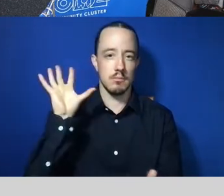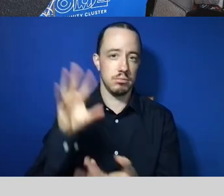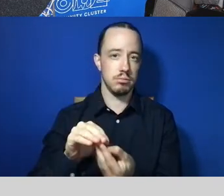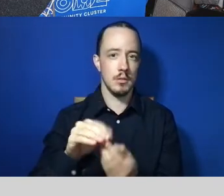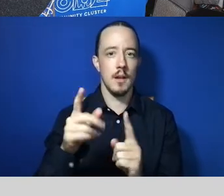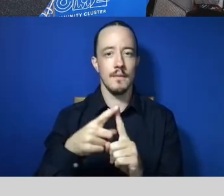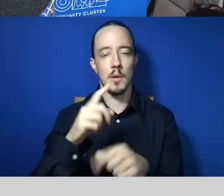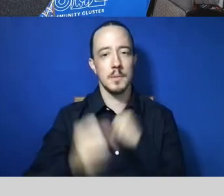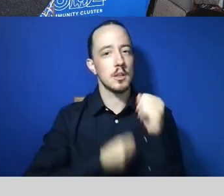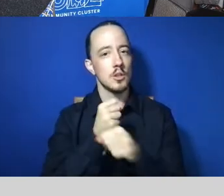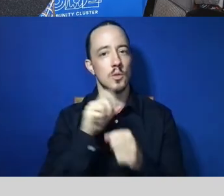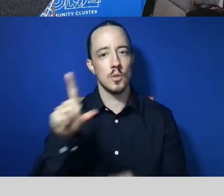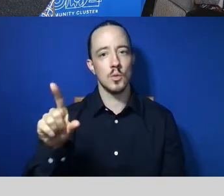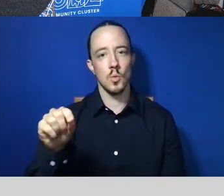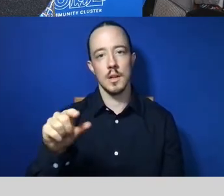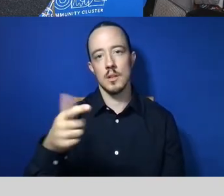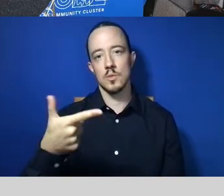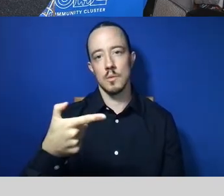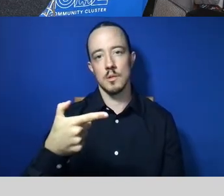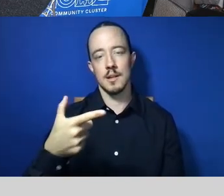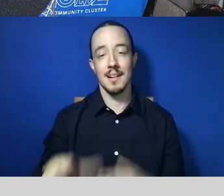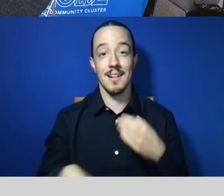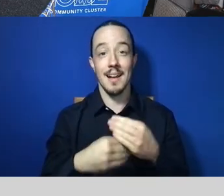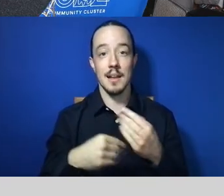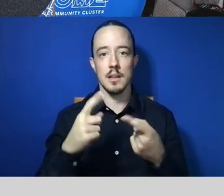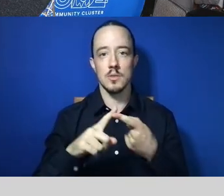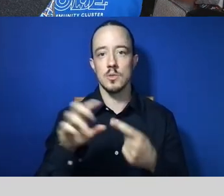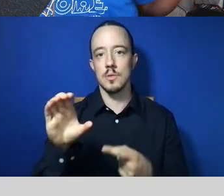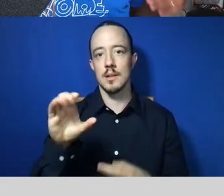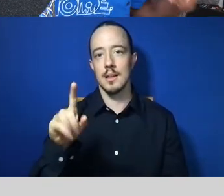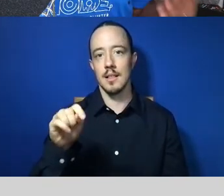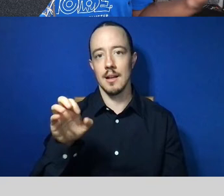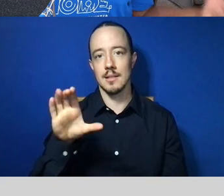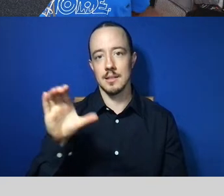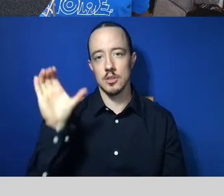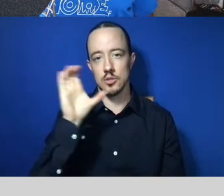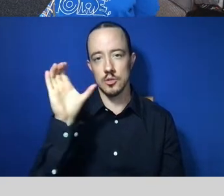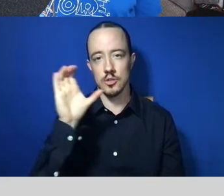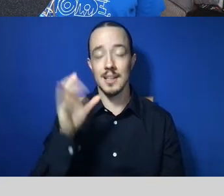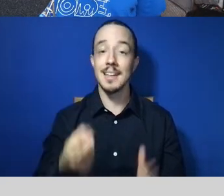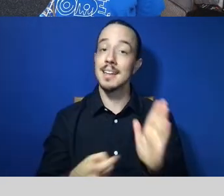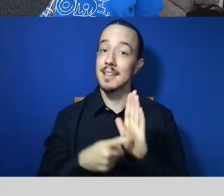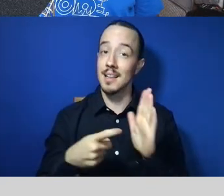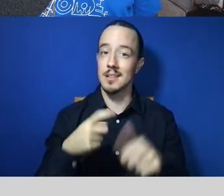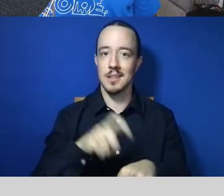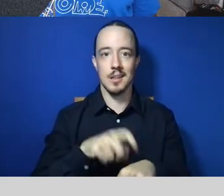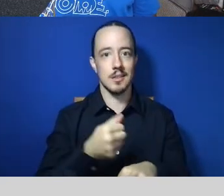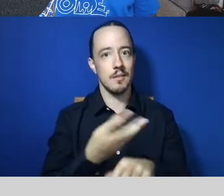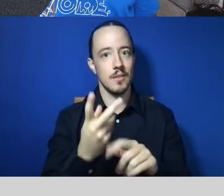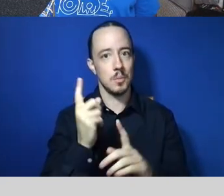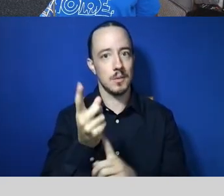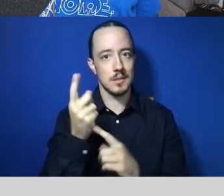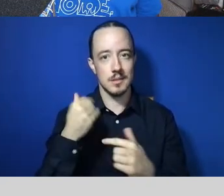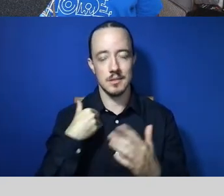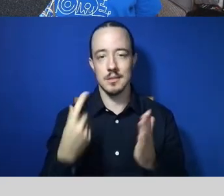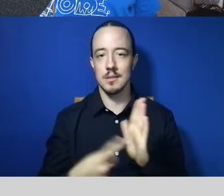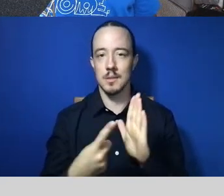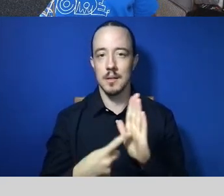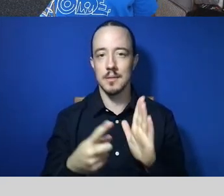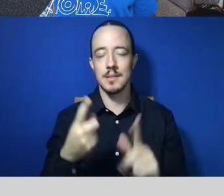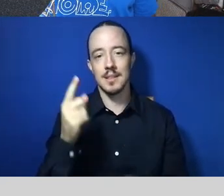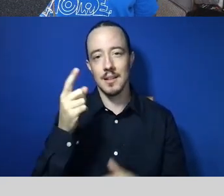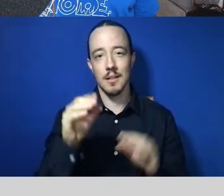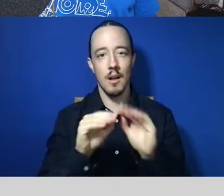365,000 records from just 2021 and adding it to Elasticsearch. And again, like I said, this takes a